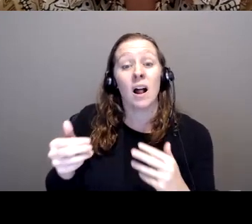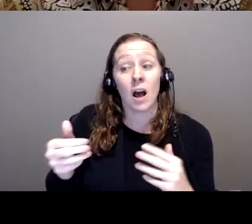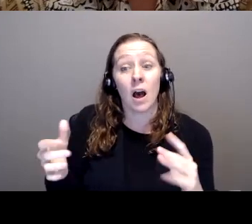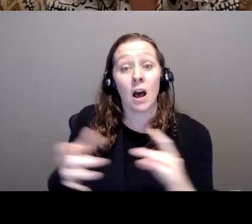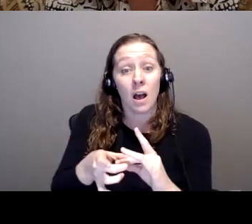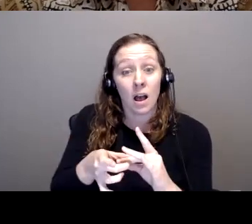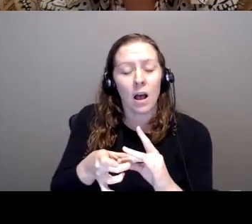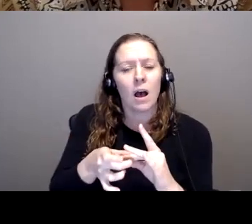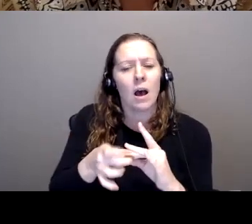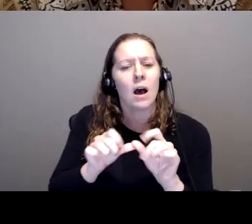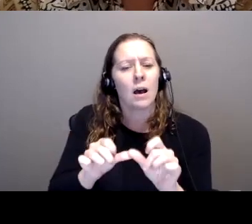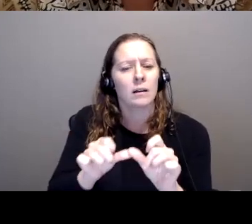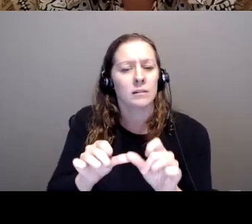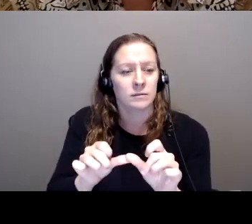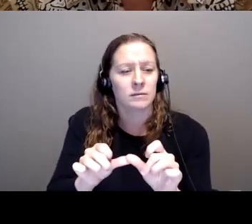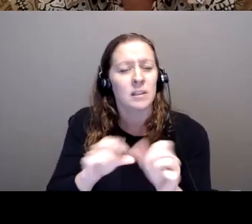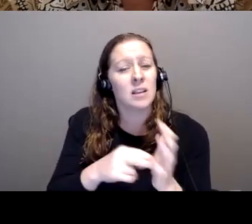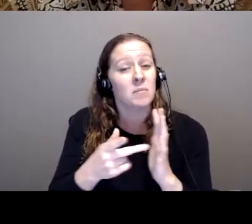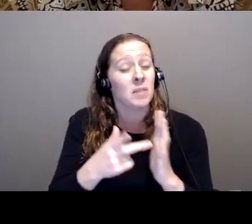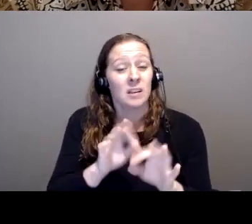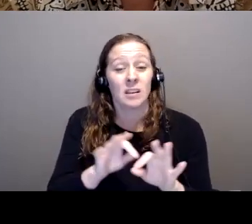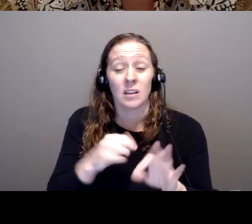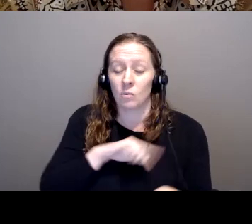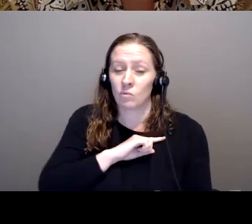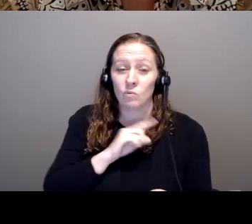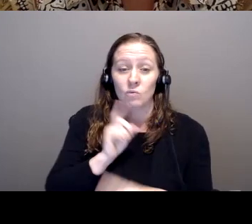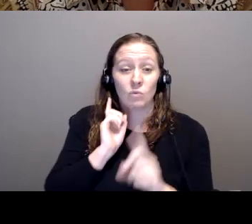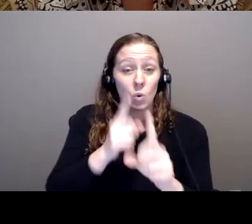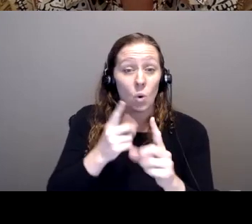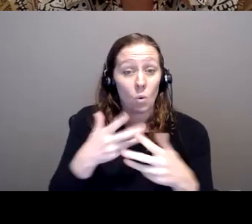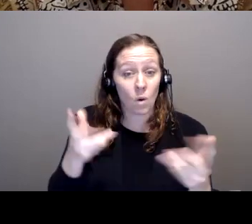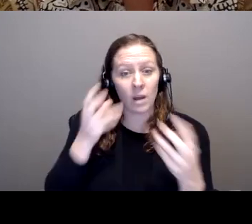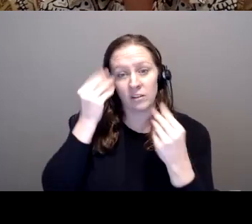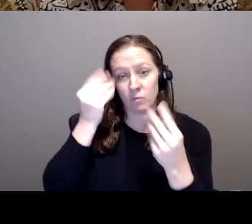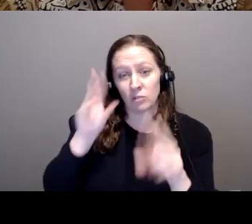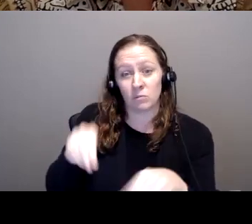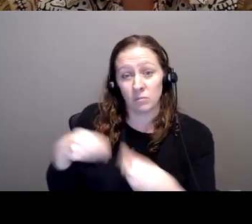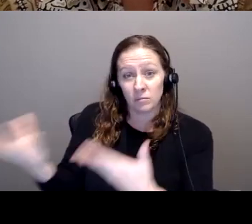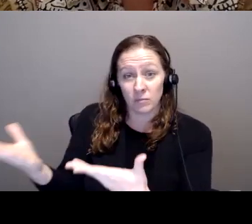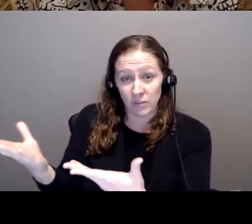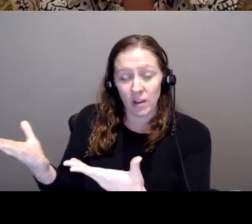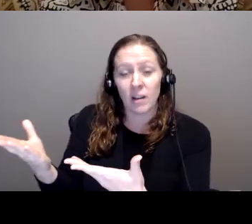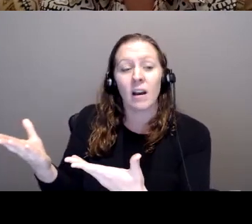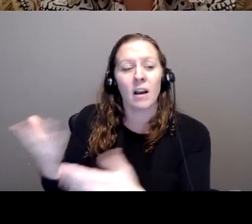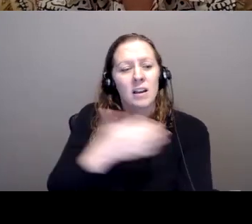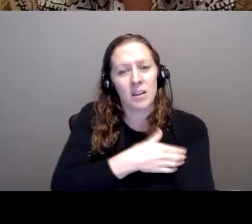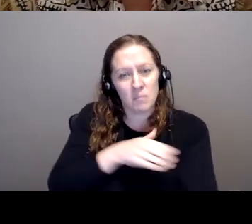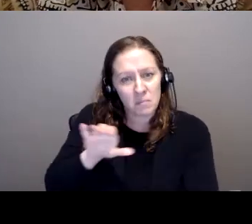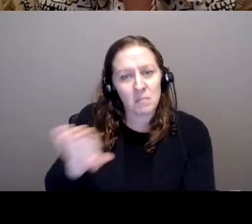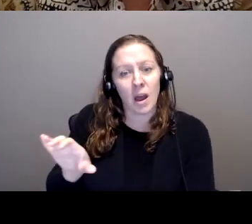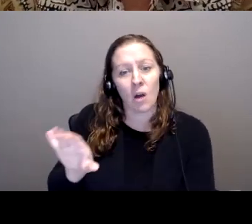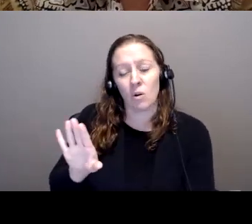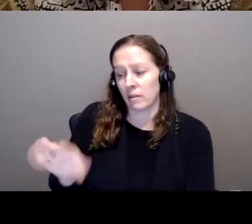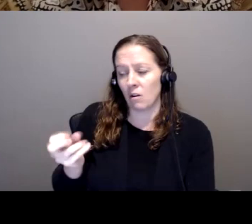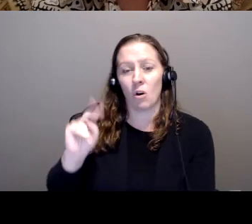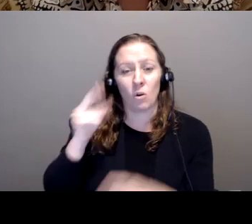well supported in information and with the ability to be empowered to make their own